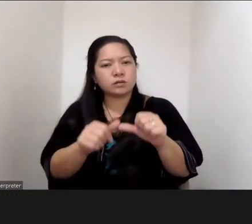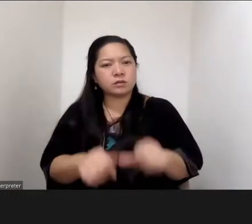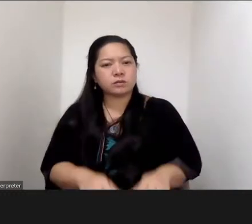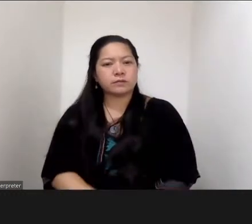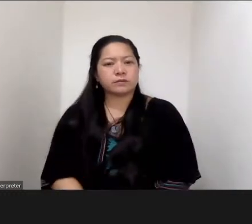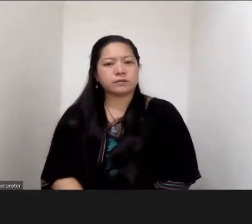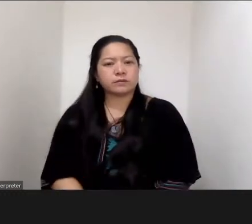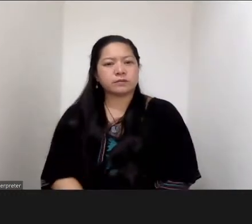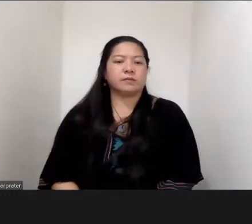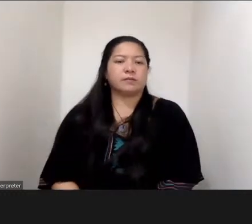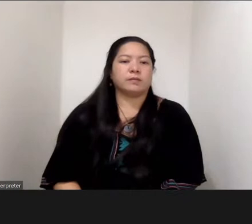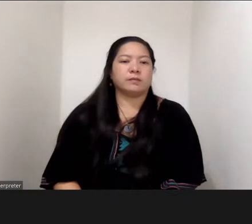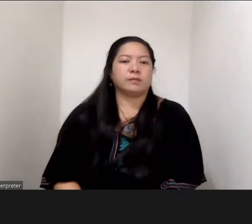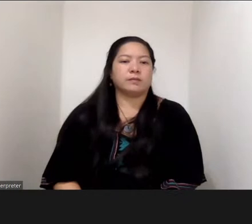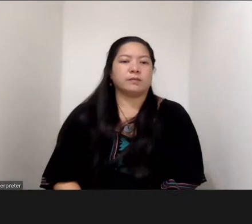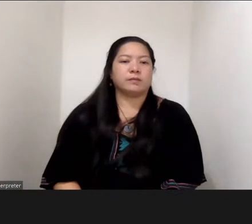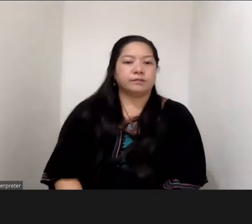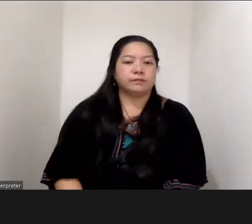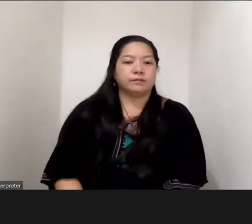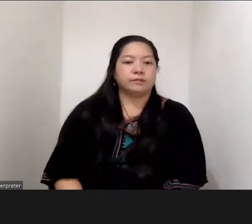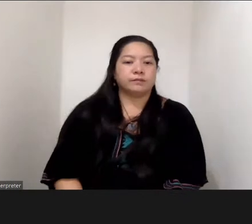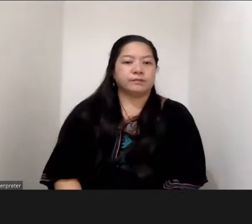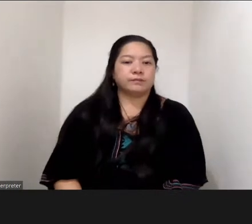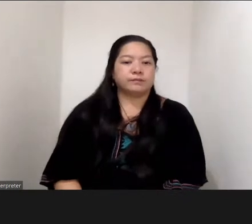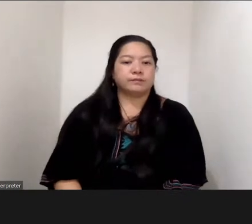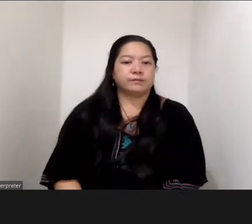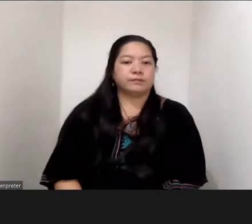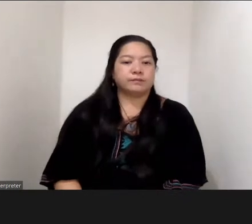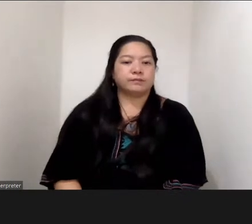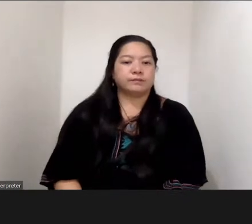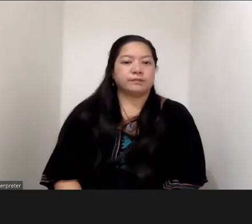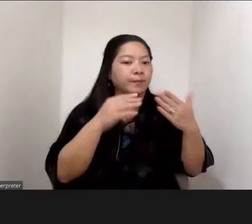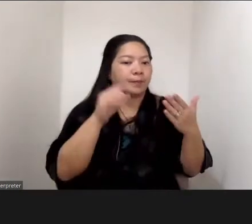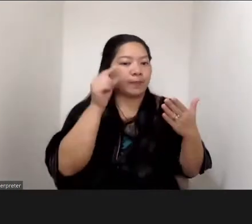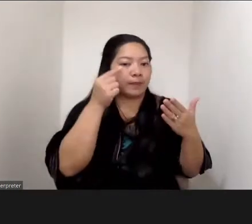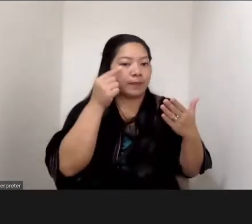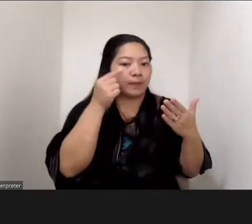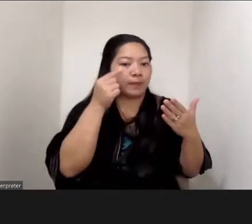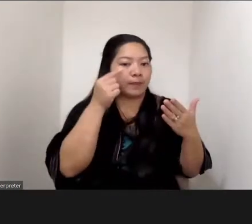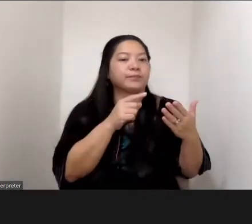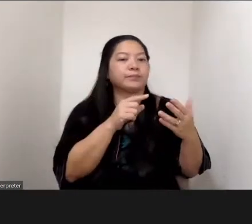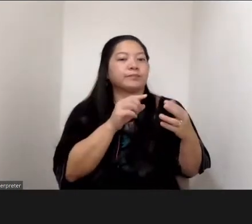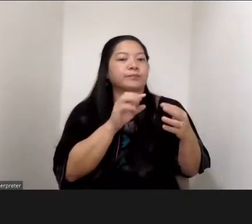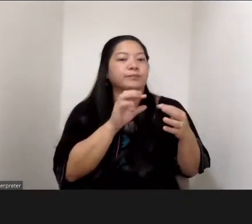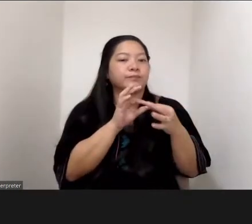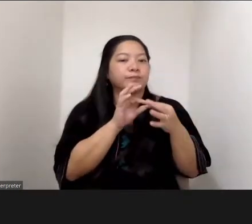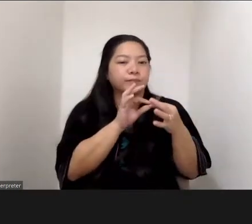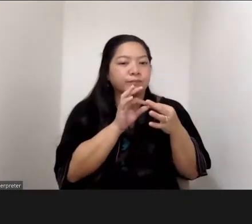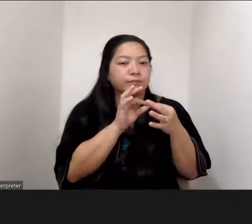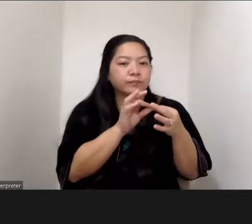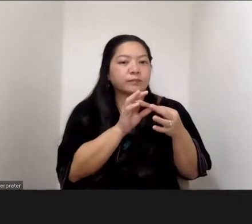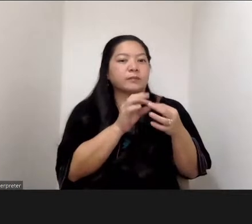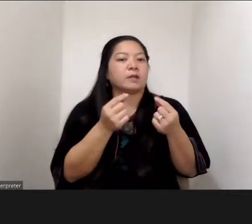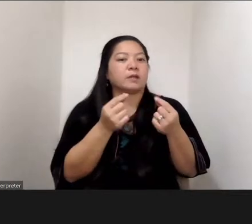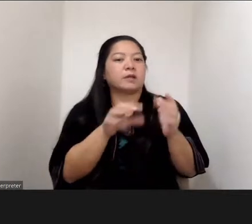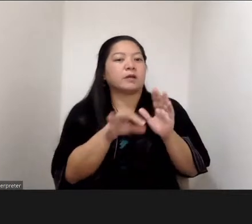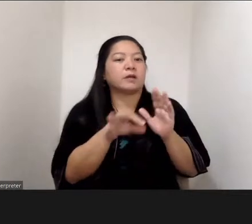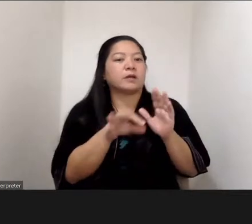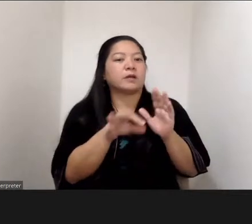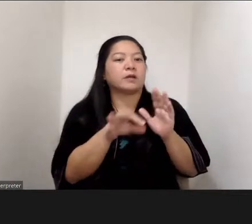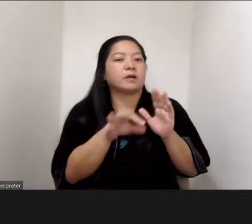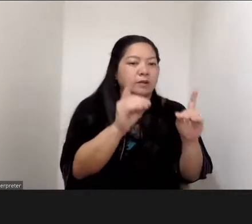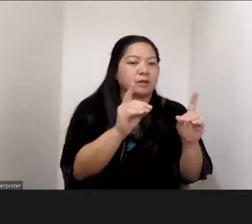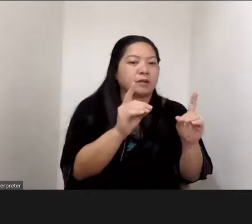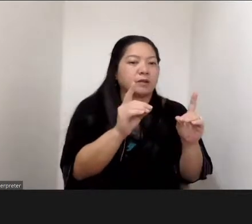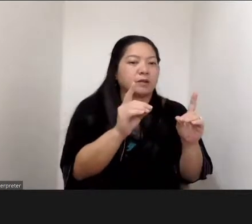Thank you, Governor. My second question is it's related to the first. I did find the whereas clauses pretty educational.